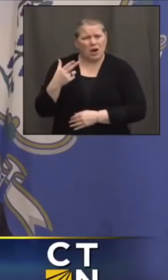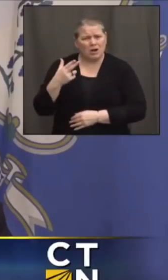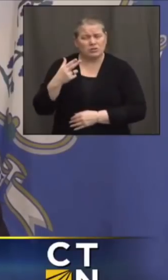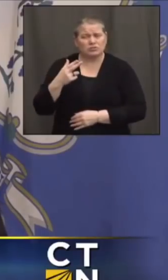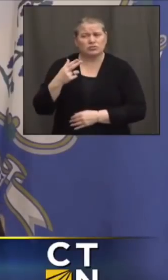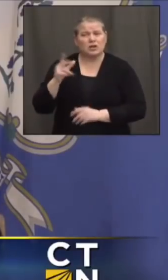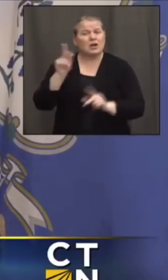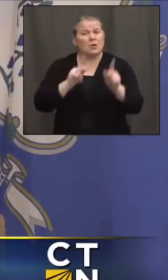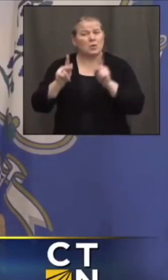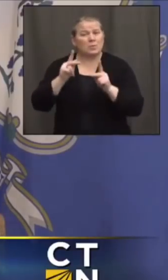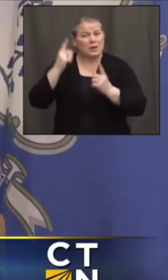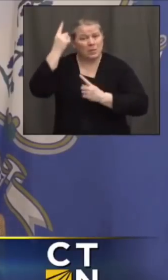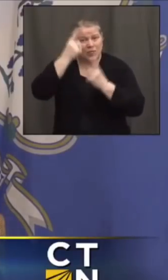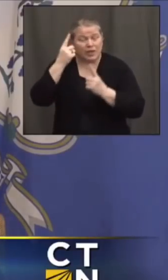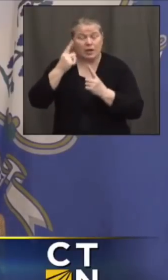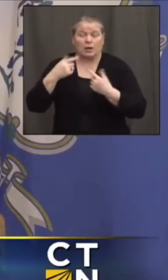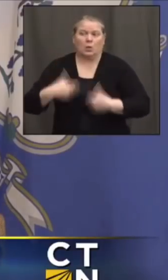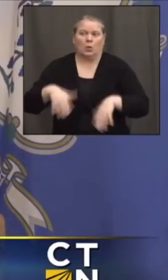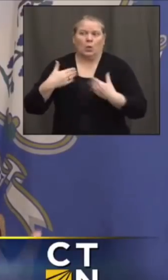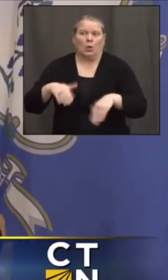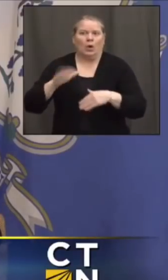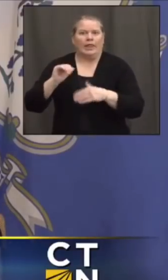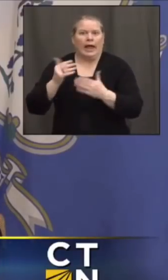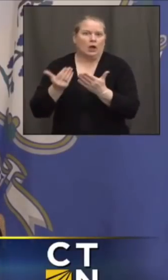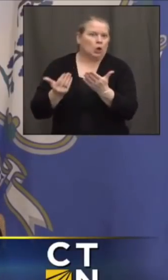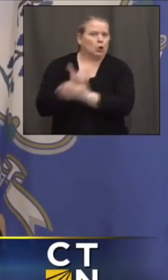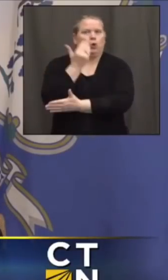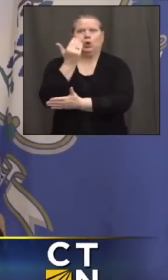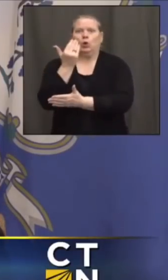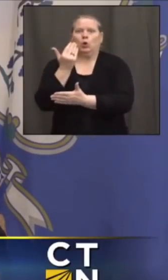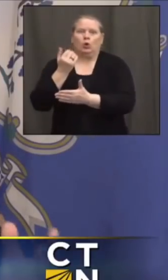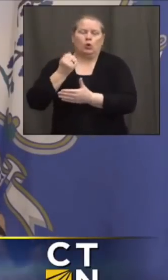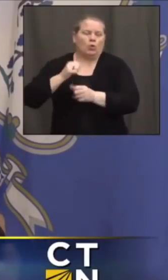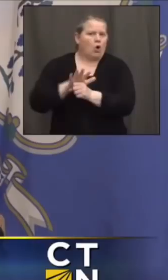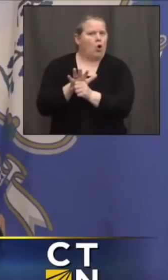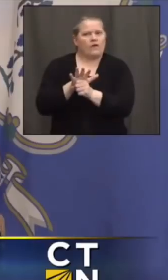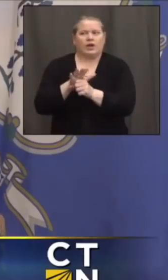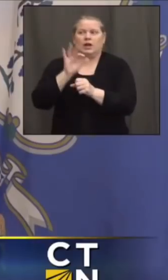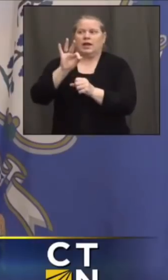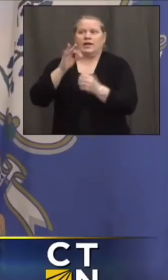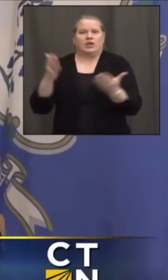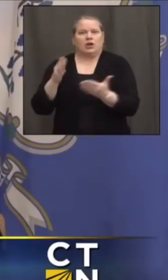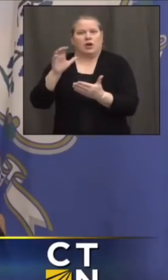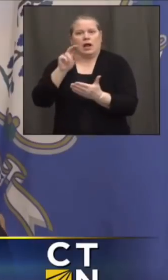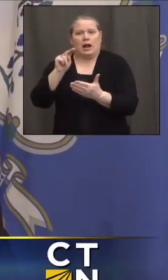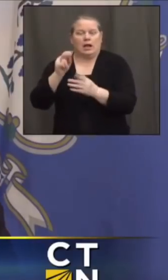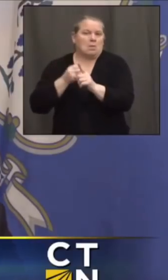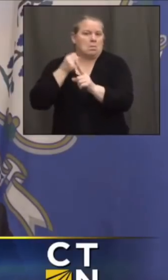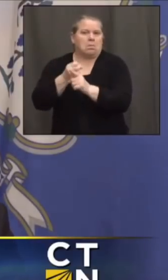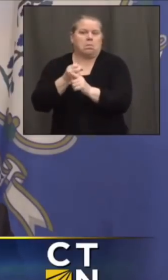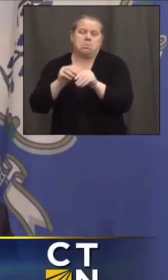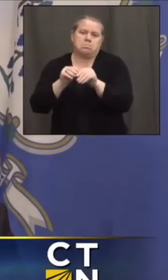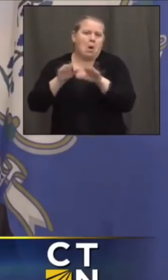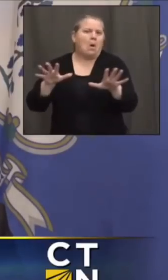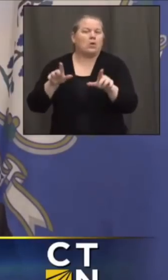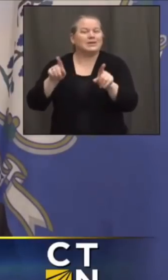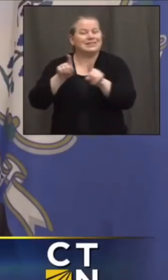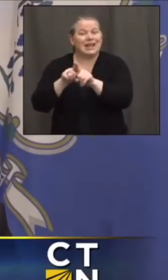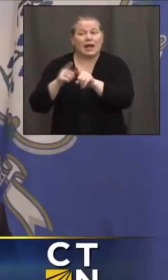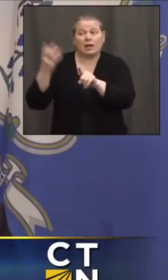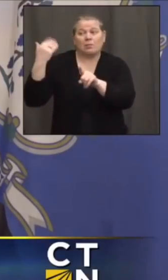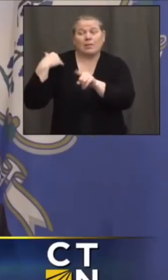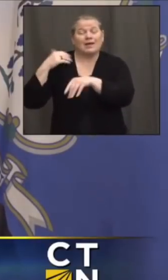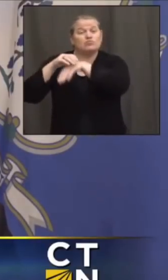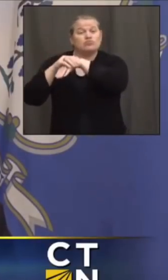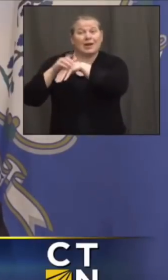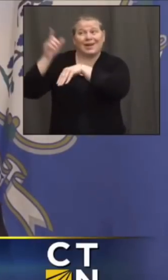God, what happens if this highly infectious strain takes off in Connecticut like it did in Britain going back a couple